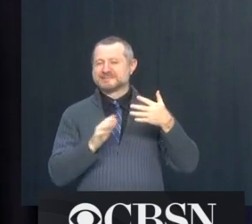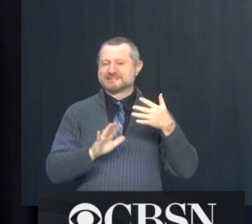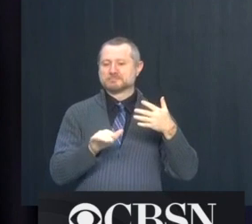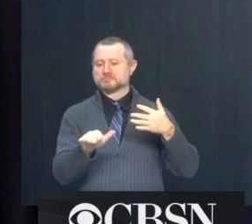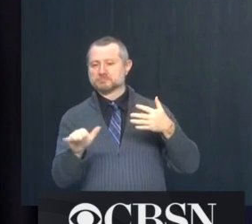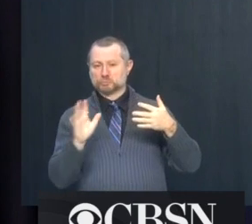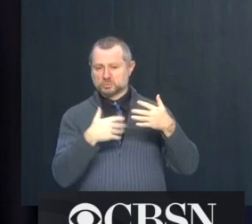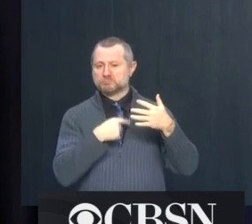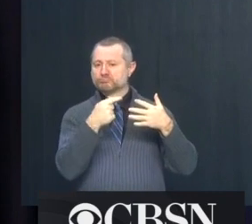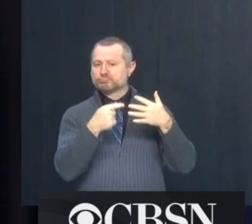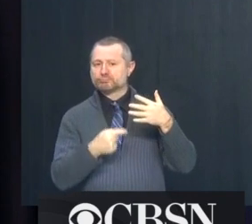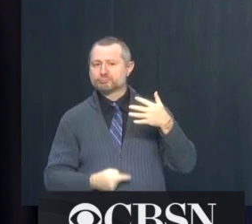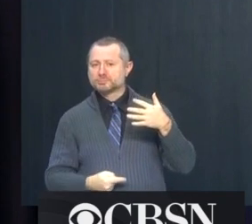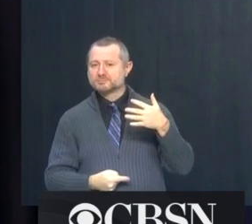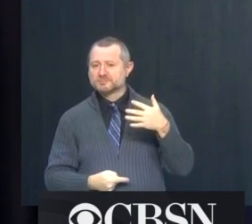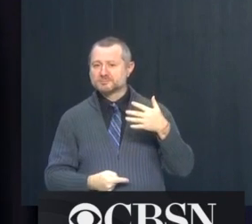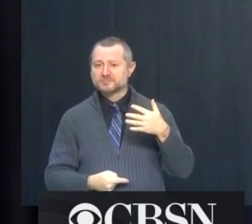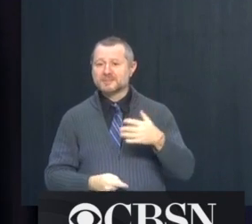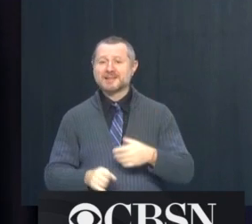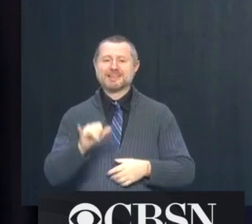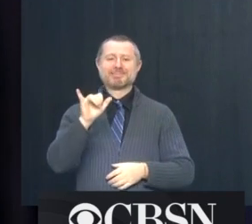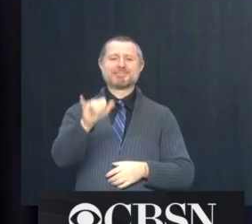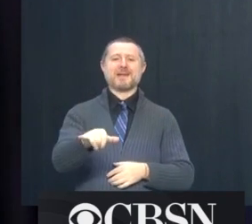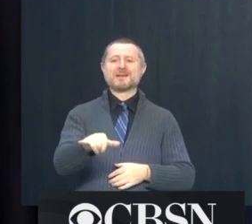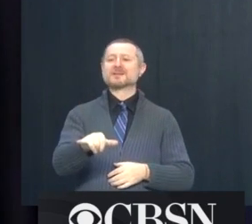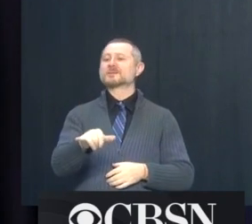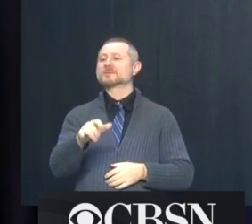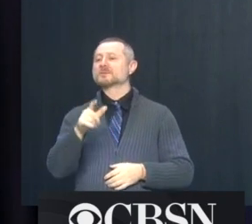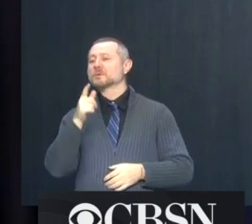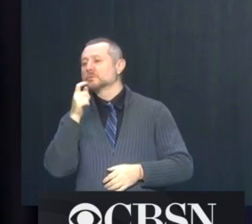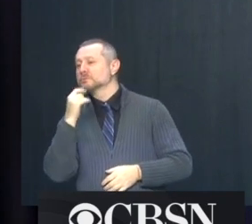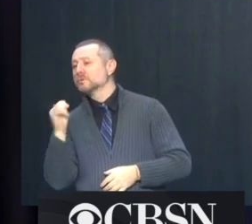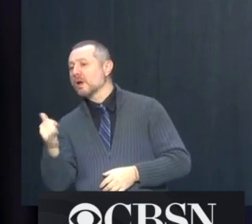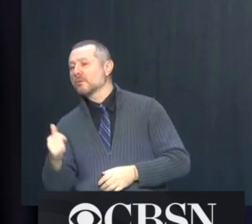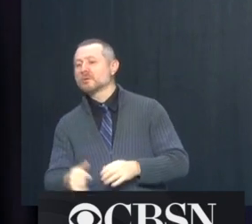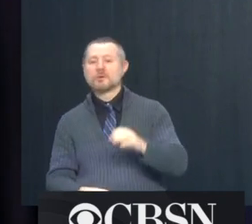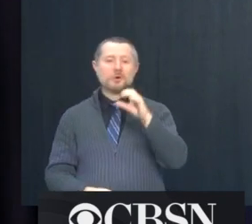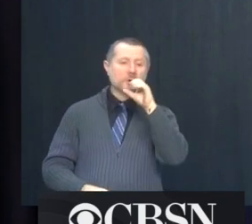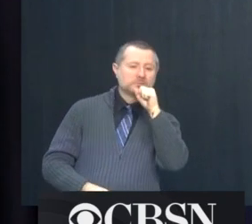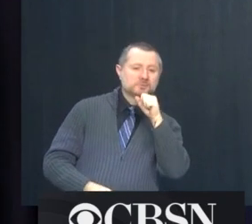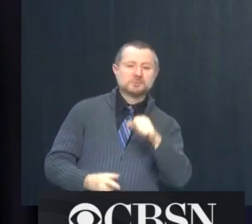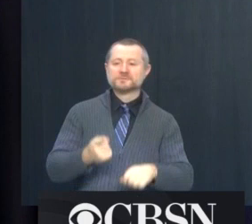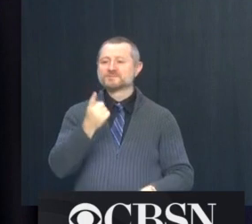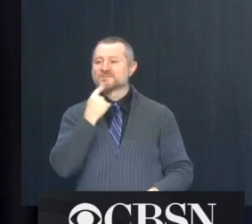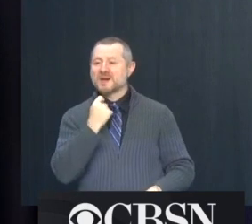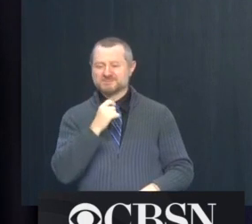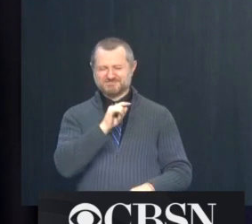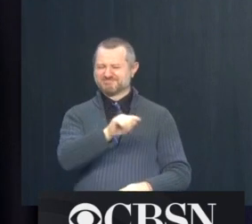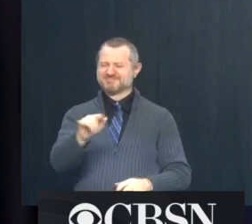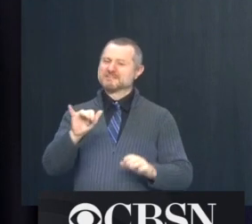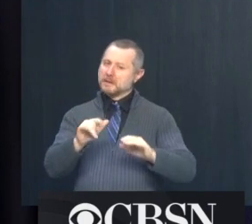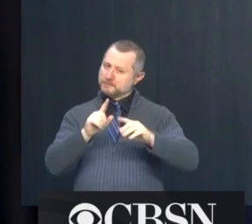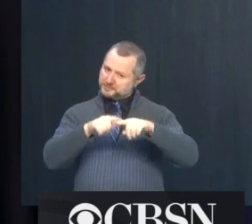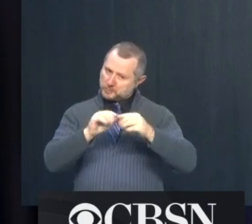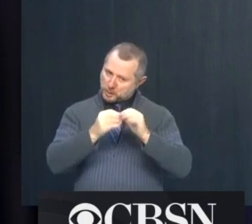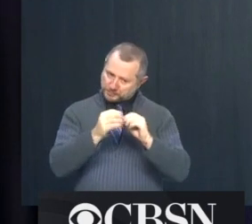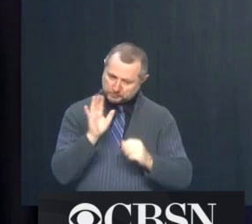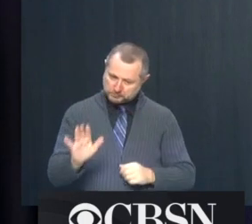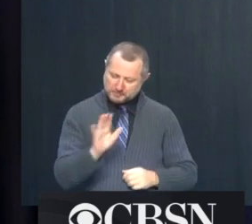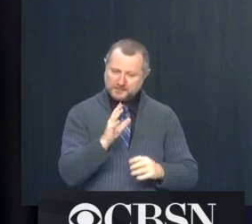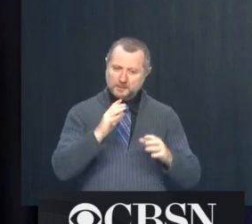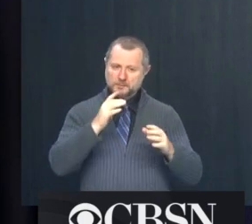and an orange zone does that, et cetera. But those numbers are